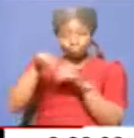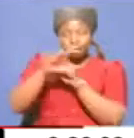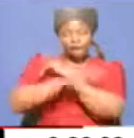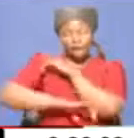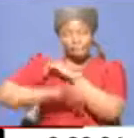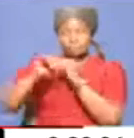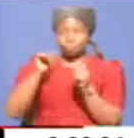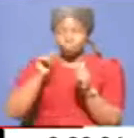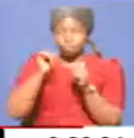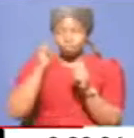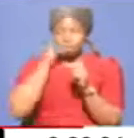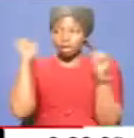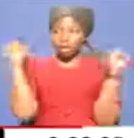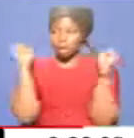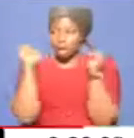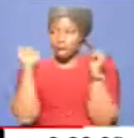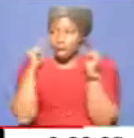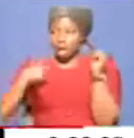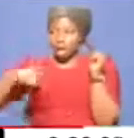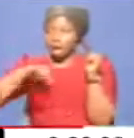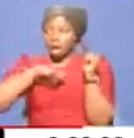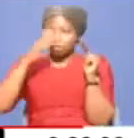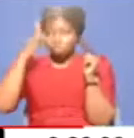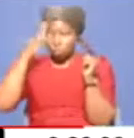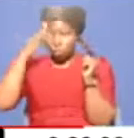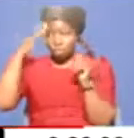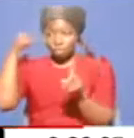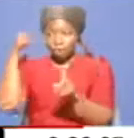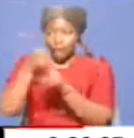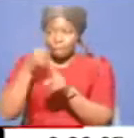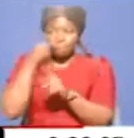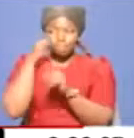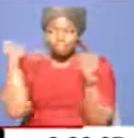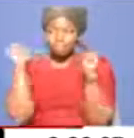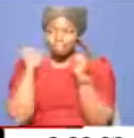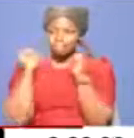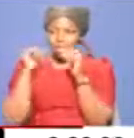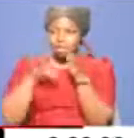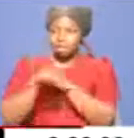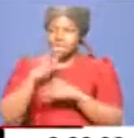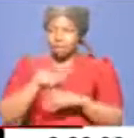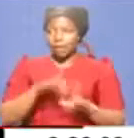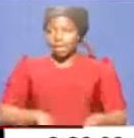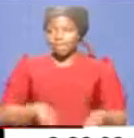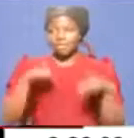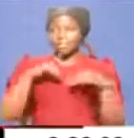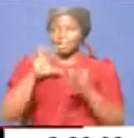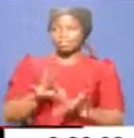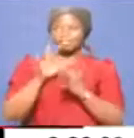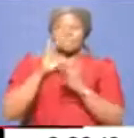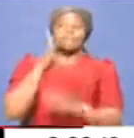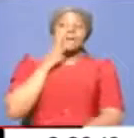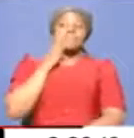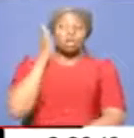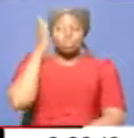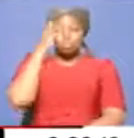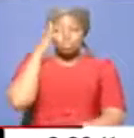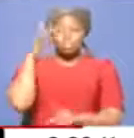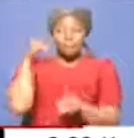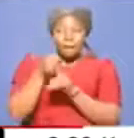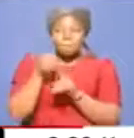So we do know the impact of malaria in our lives, and especially the mothers know the impact of malaria in their